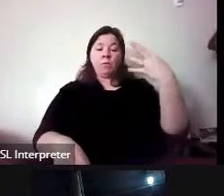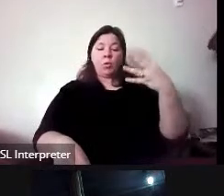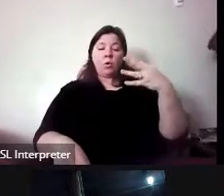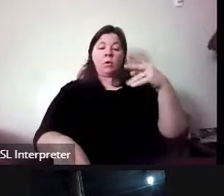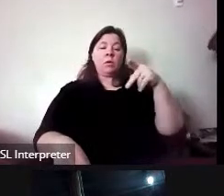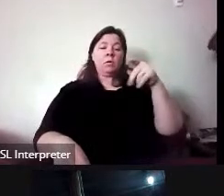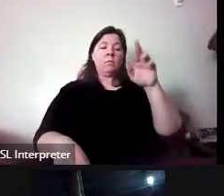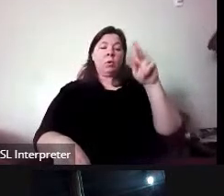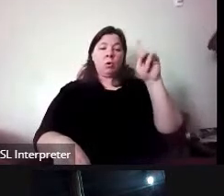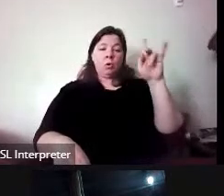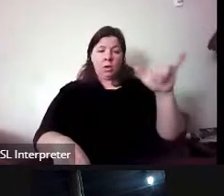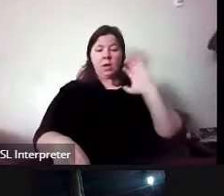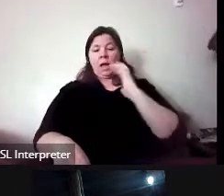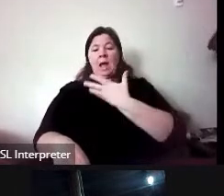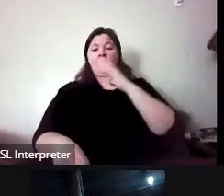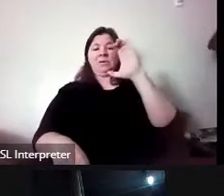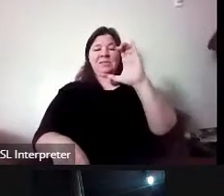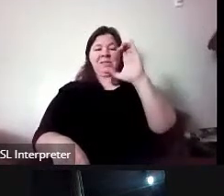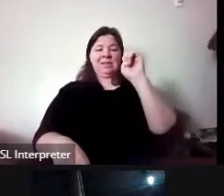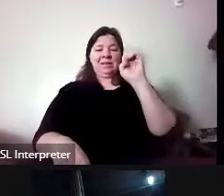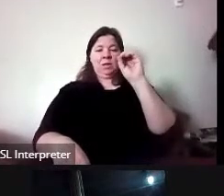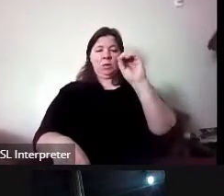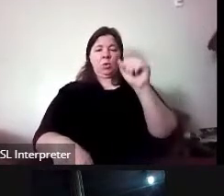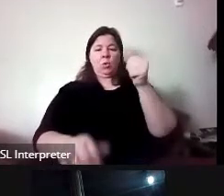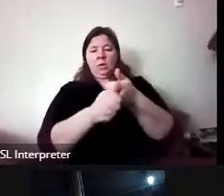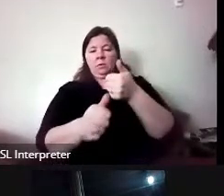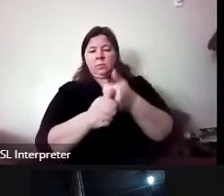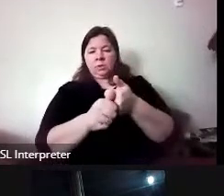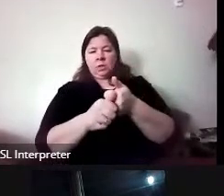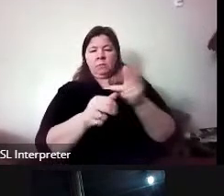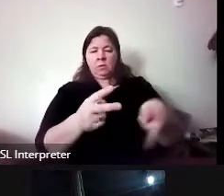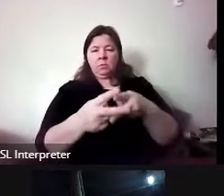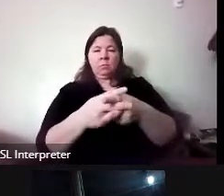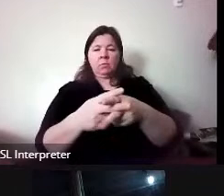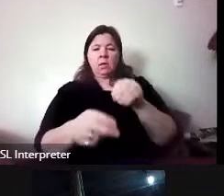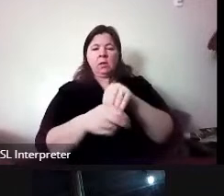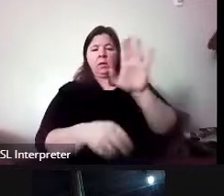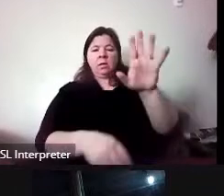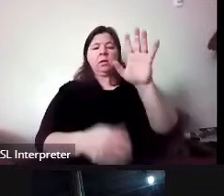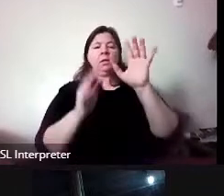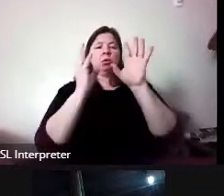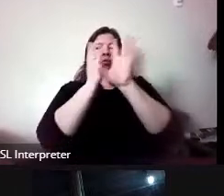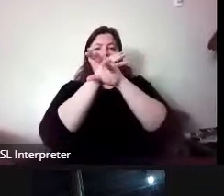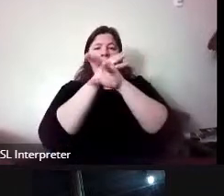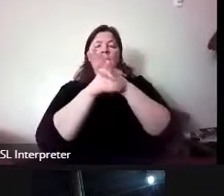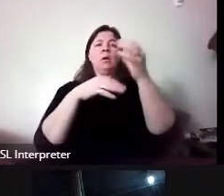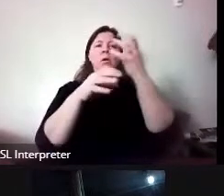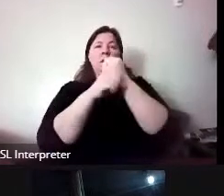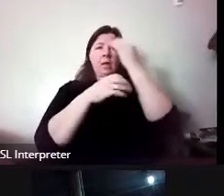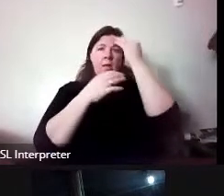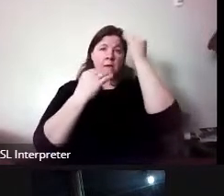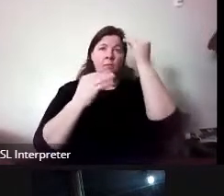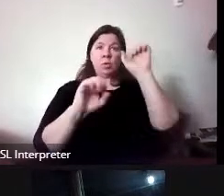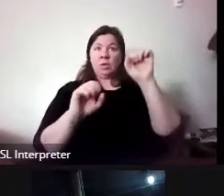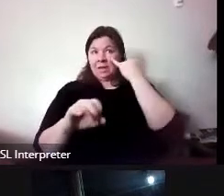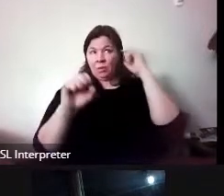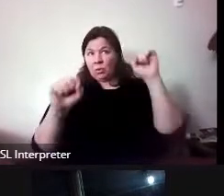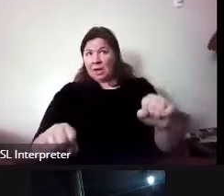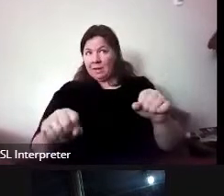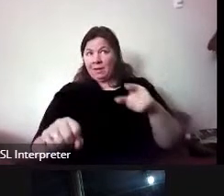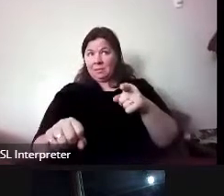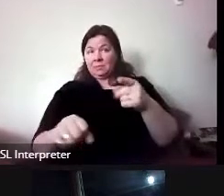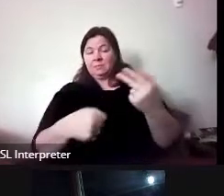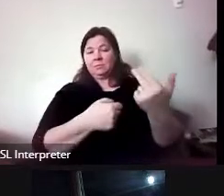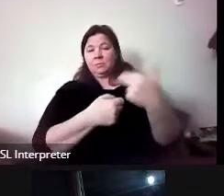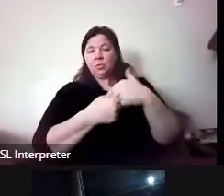our CEO himself. And that comes from being plugged into the webinar so we can get information. If you can't be on it, what I'm seeing